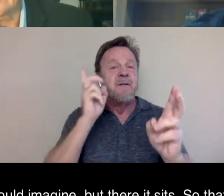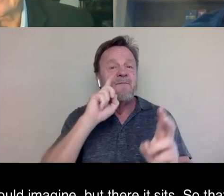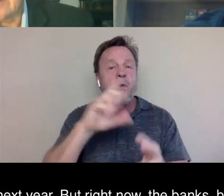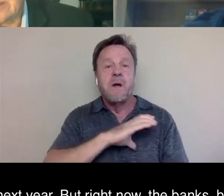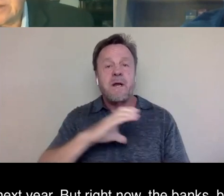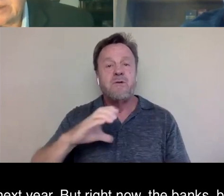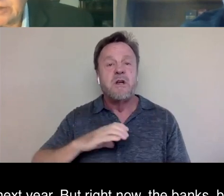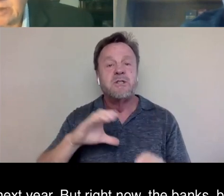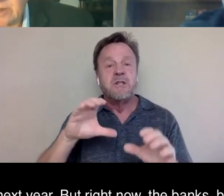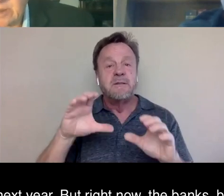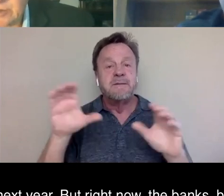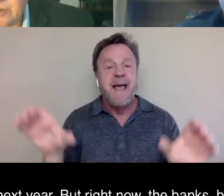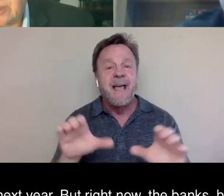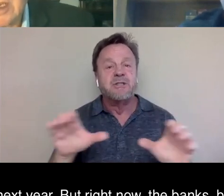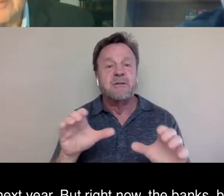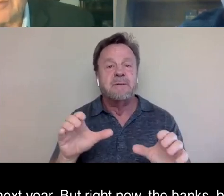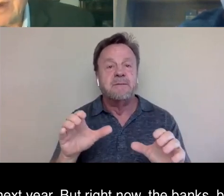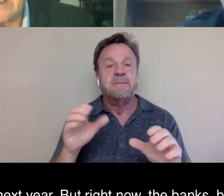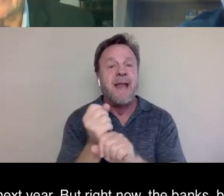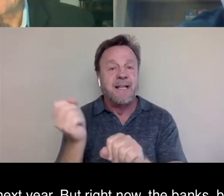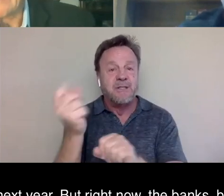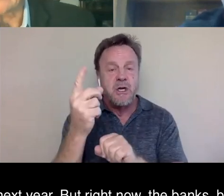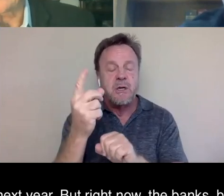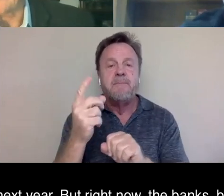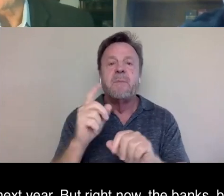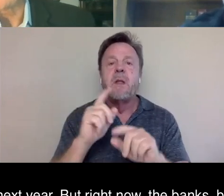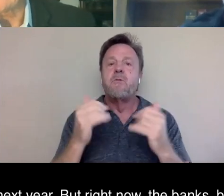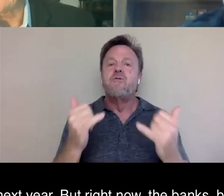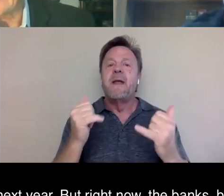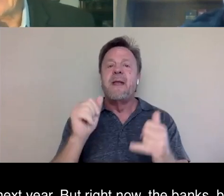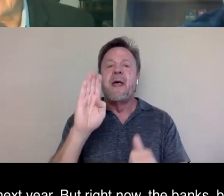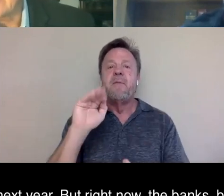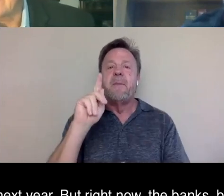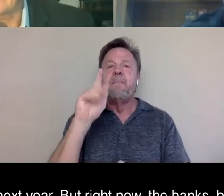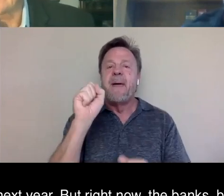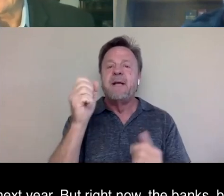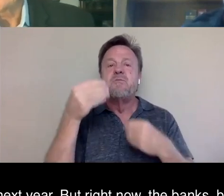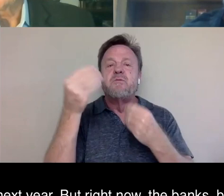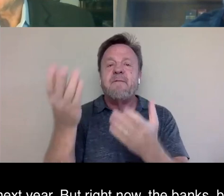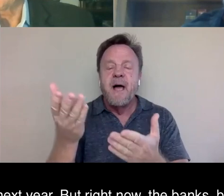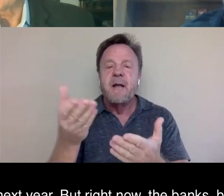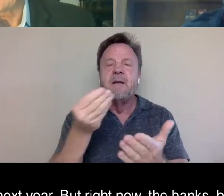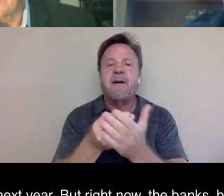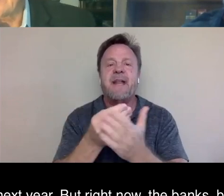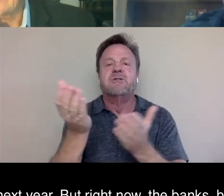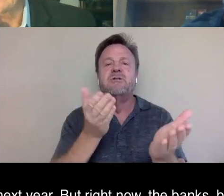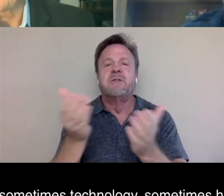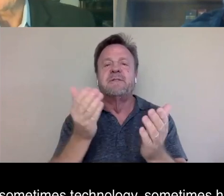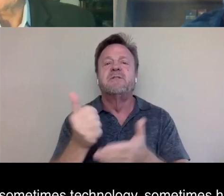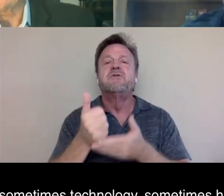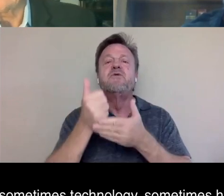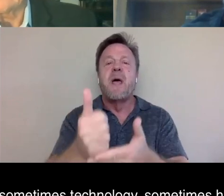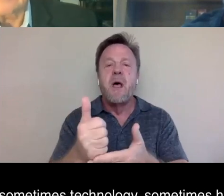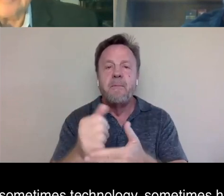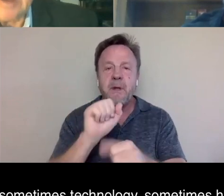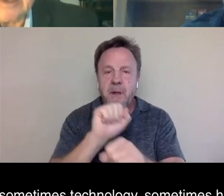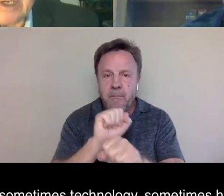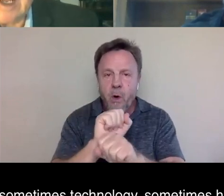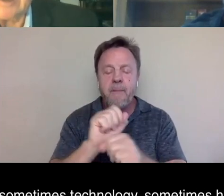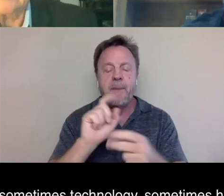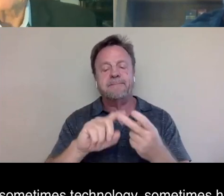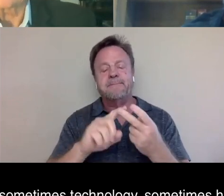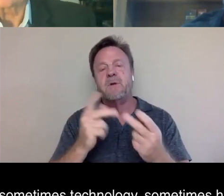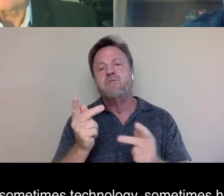action next year. But right now, the banks are providing financial services to help employment, to provide